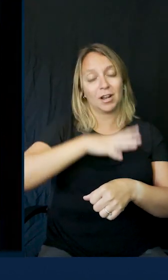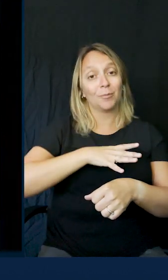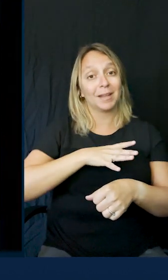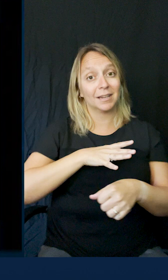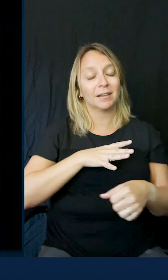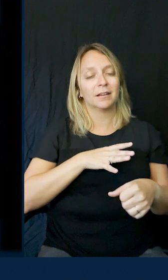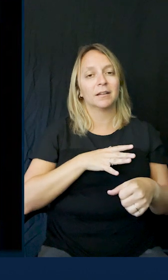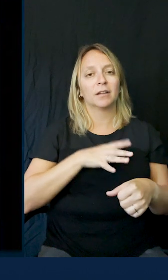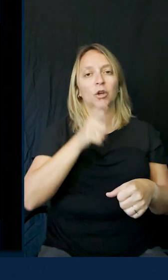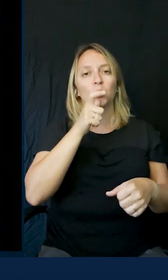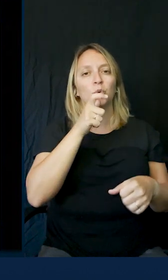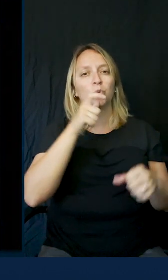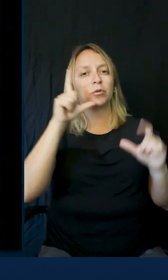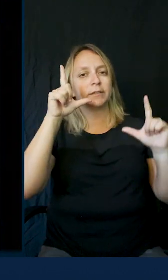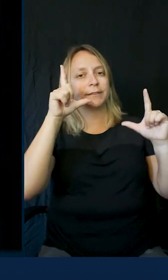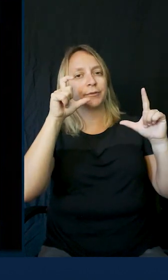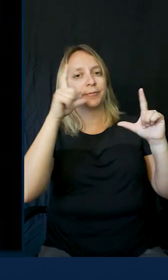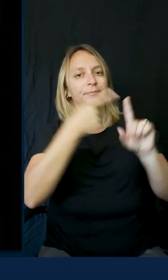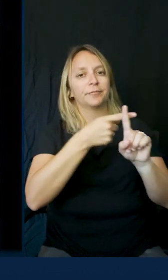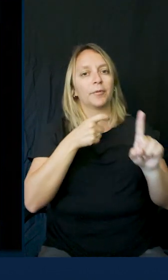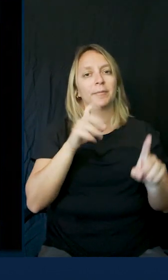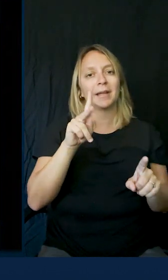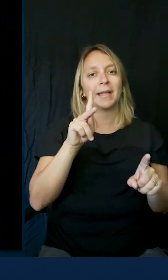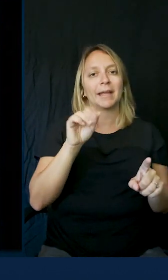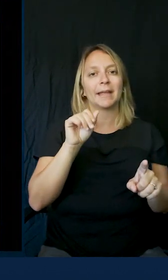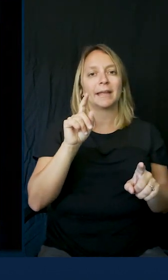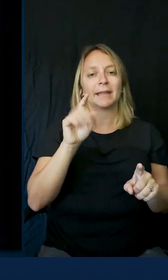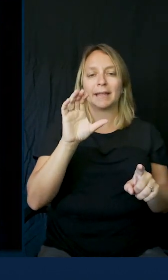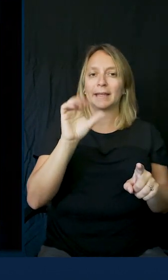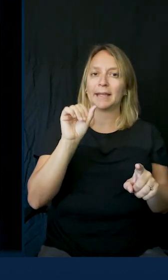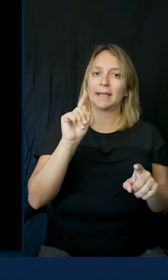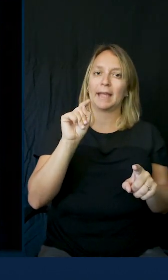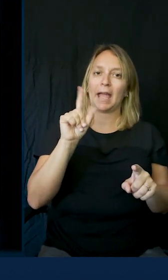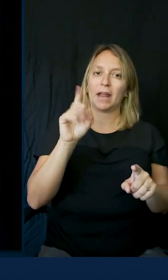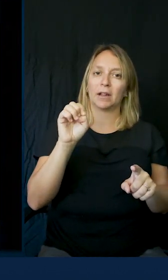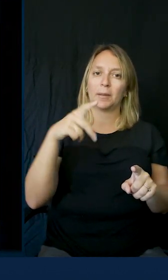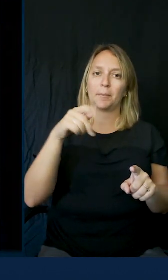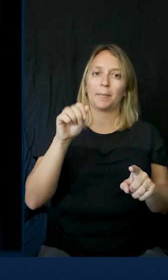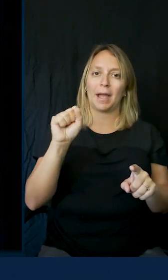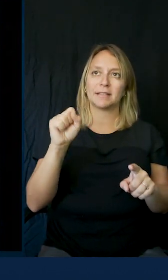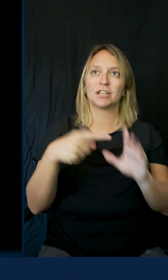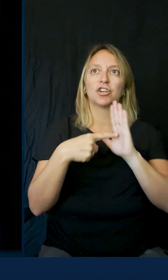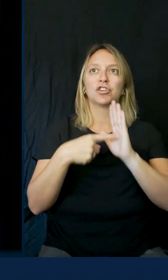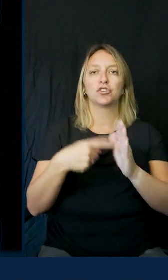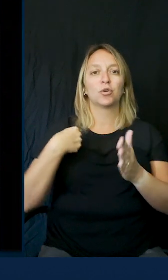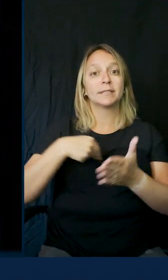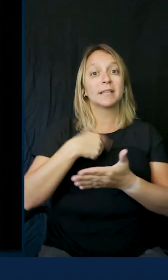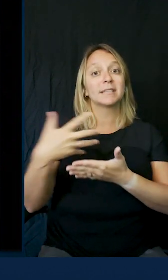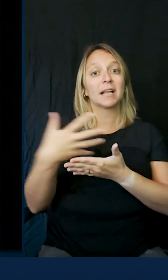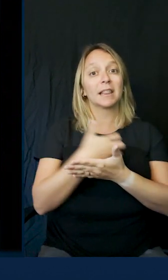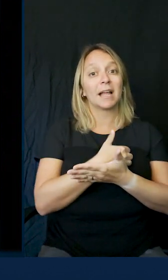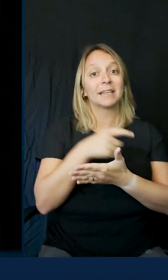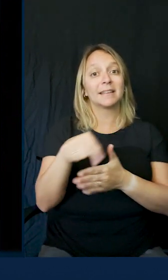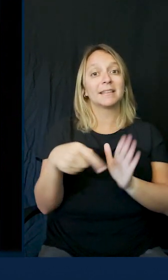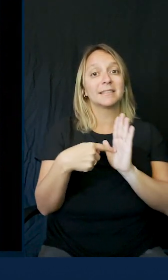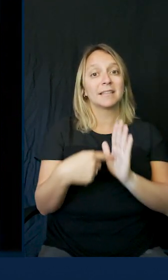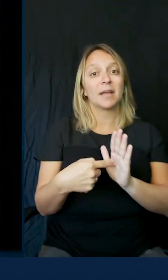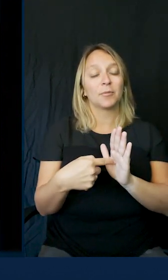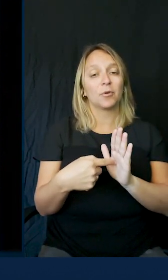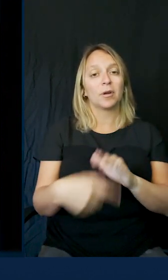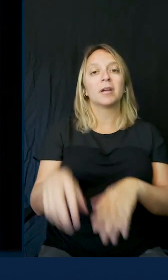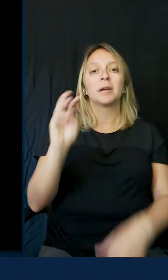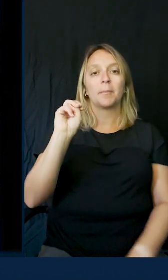Aubert, who took this from Cattle Pass, and this is showing us collecting that sample. It turned out Michael was able to show it was